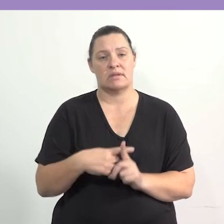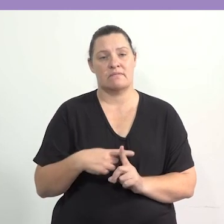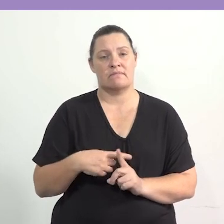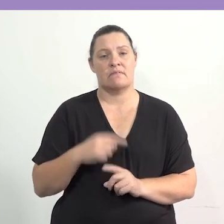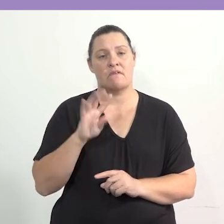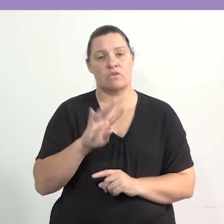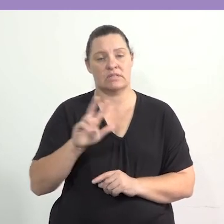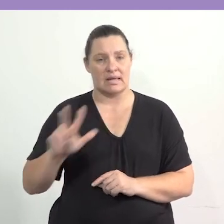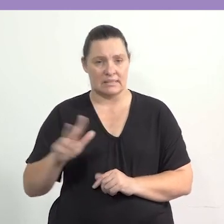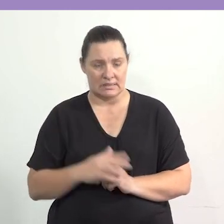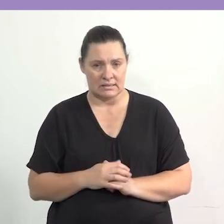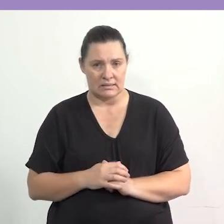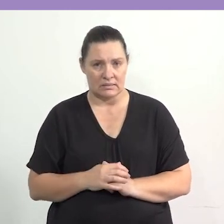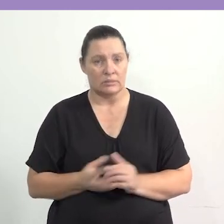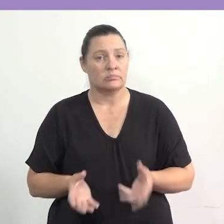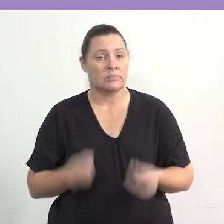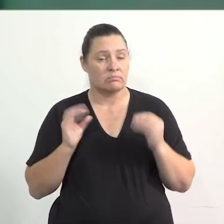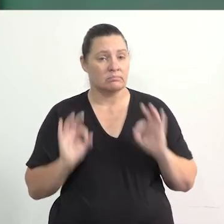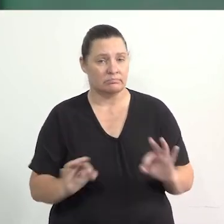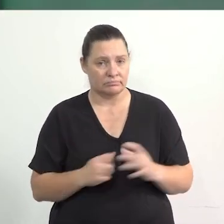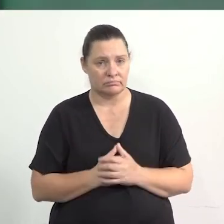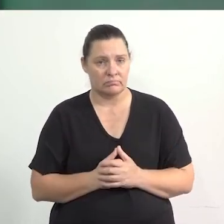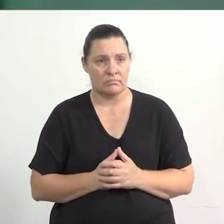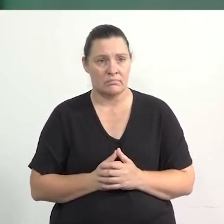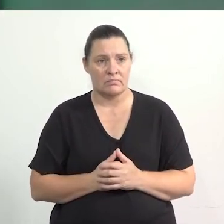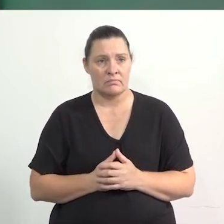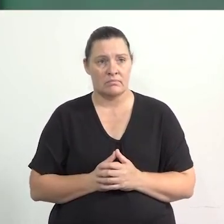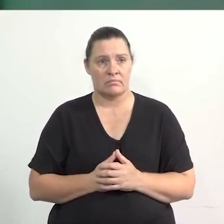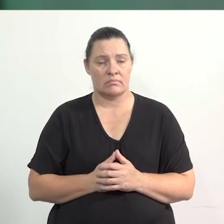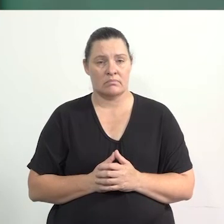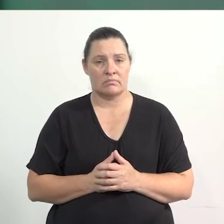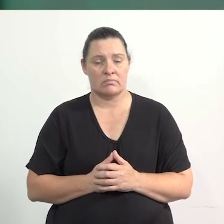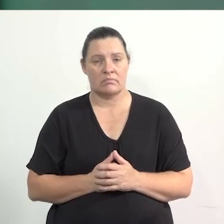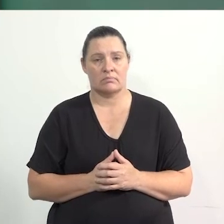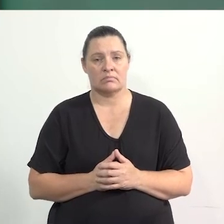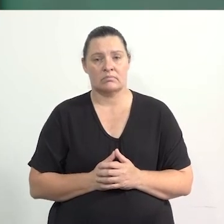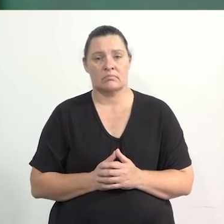positive 48. Did you get that correct? I really hope that you did.